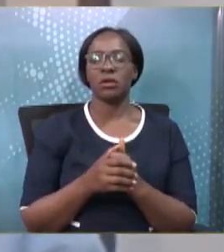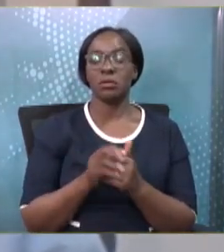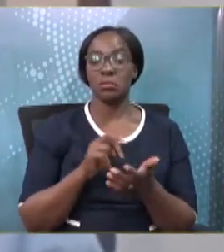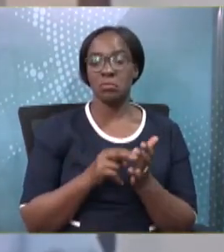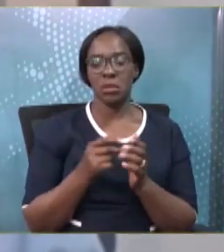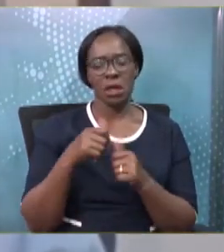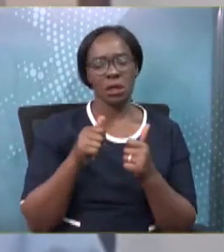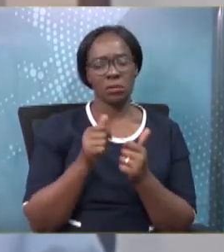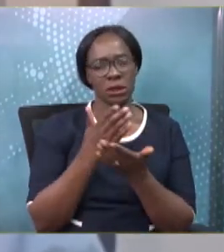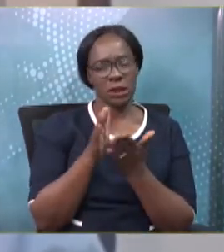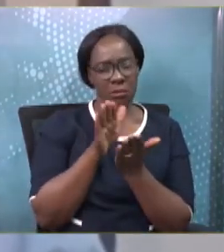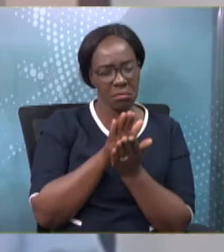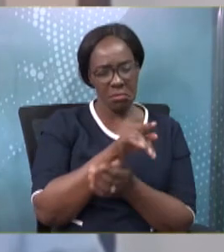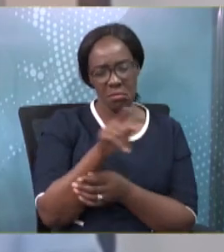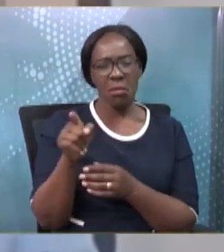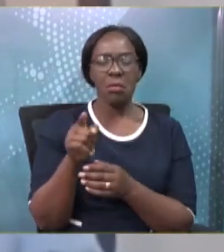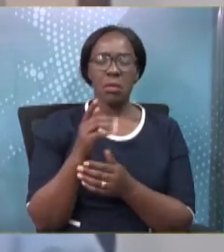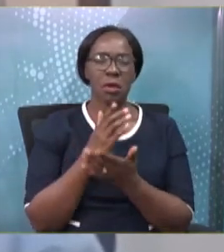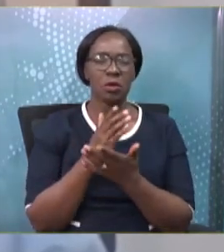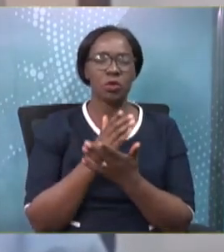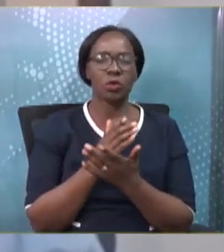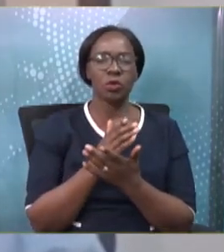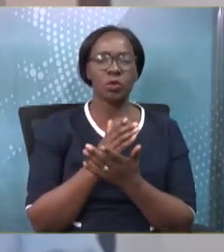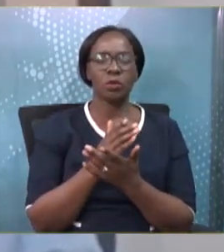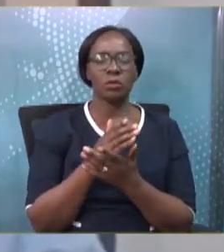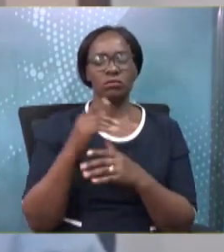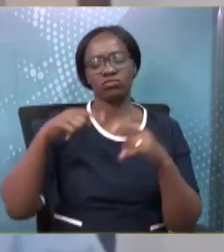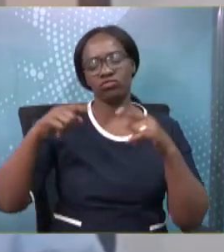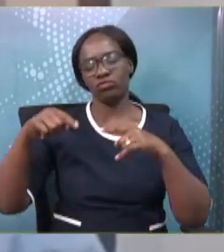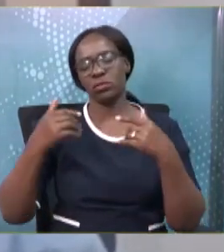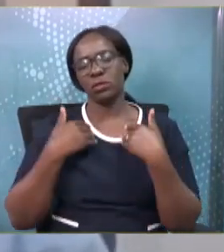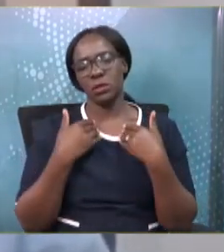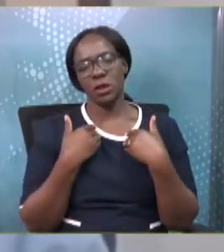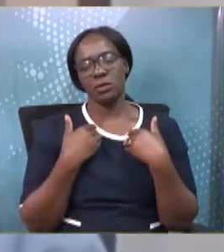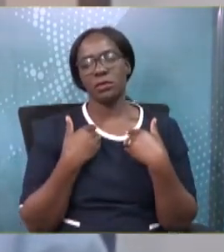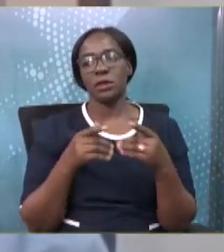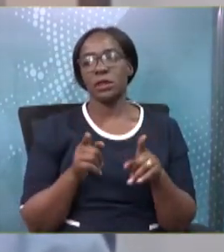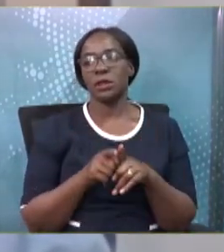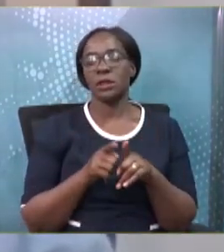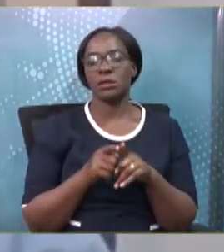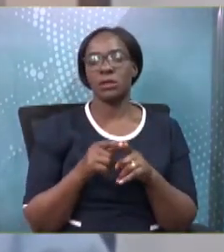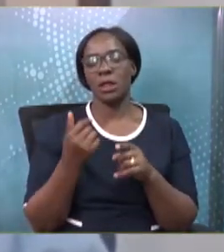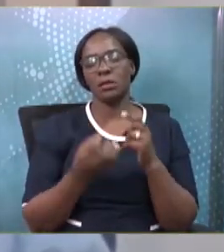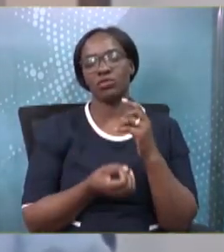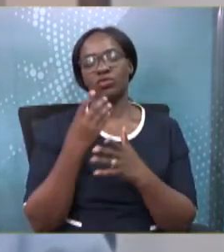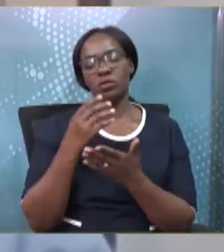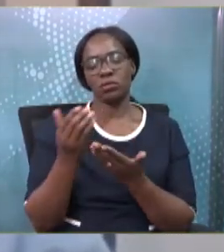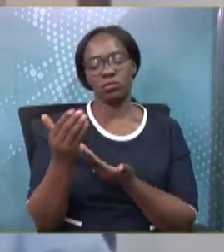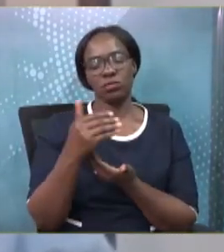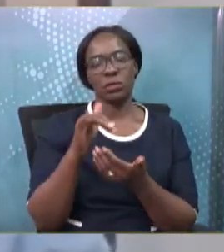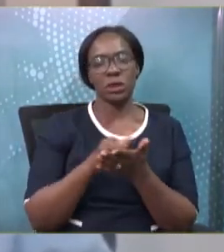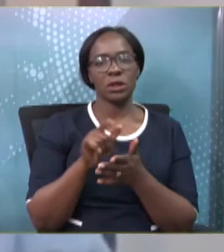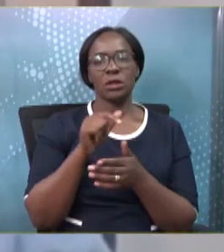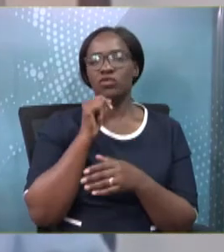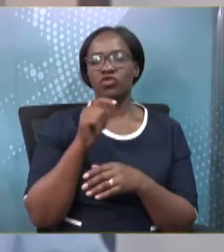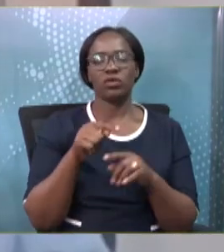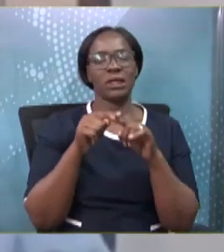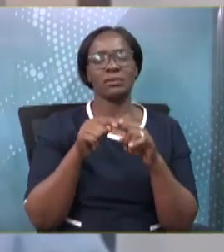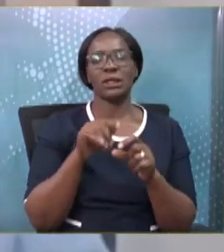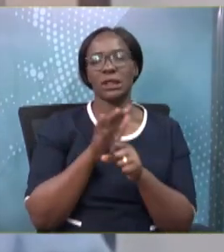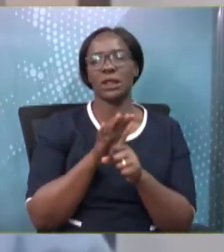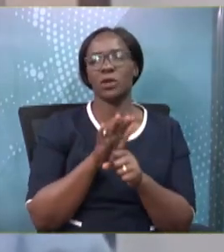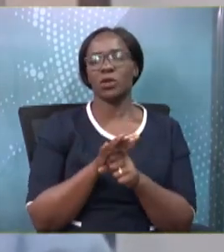some of these banks is ultimately to diversify sources of revenue such that they don't rely too much on